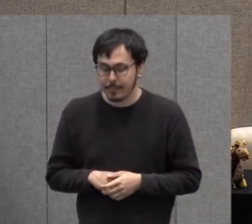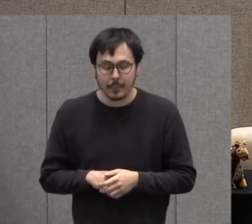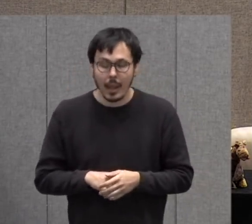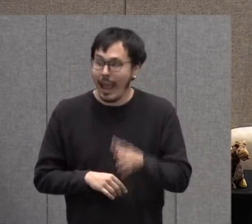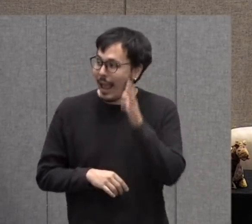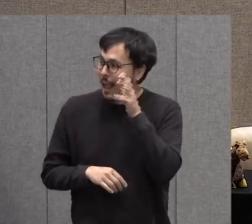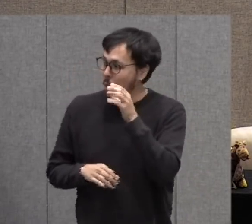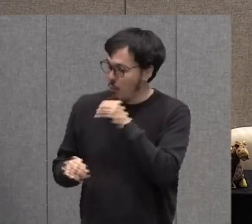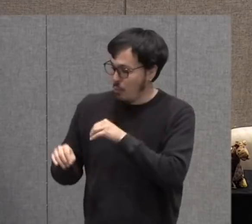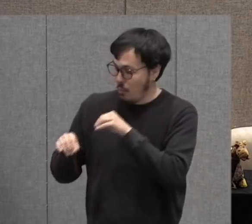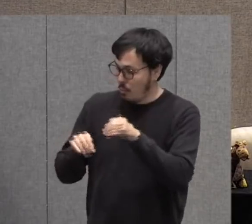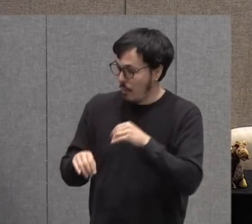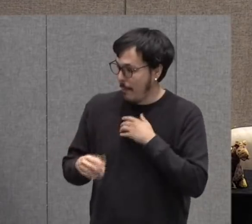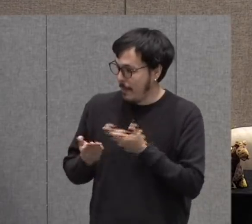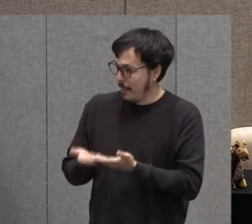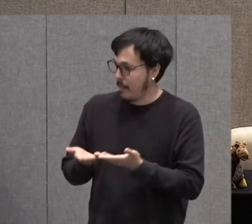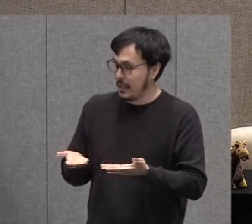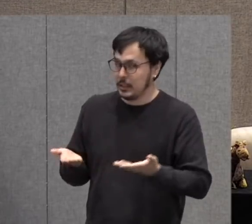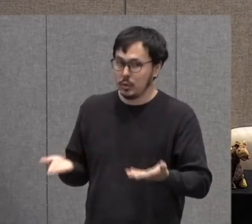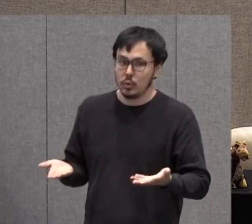my materials.